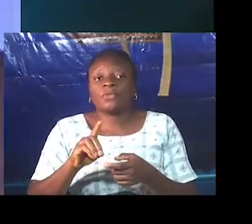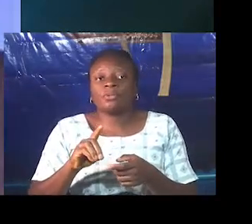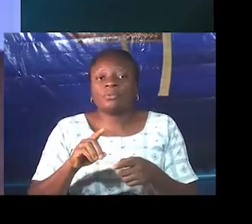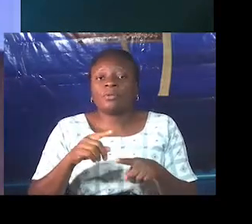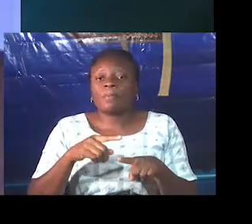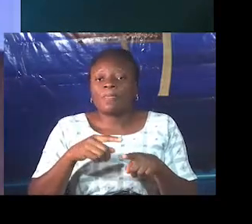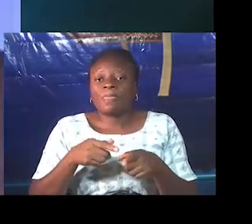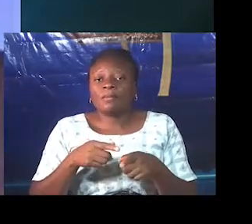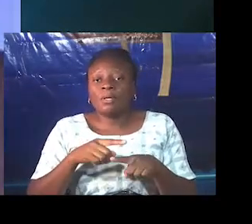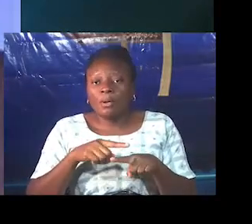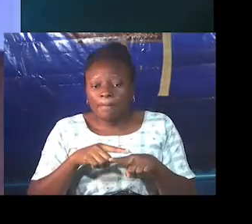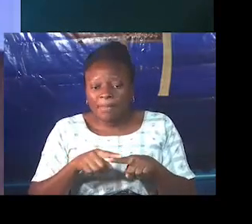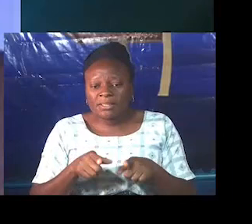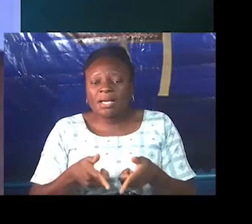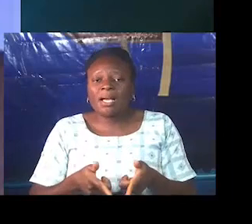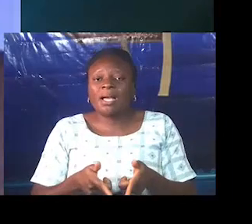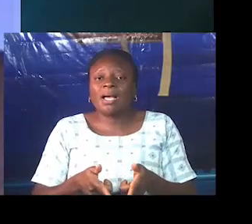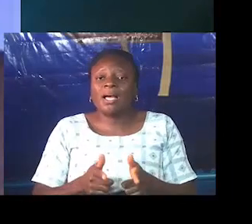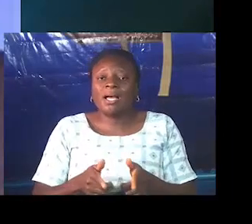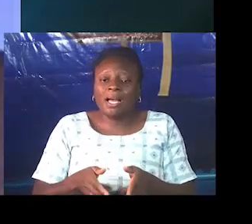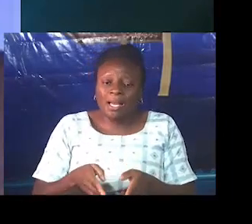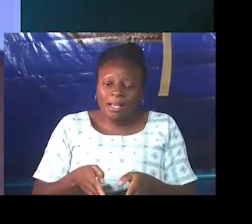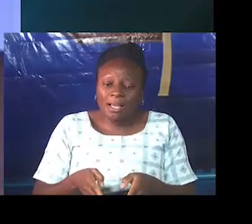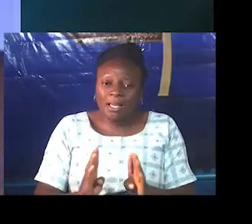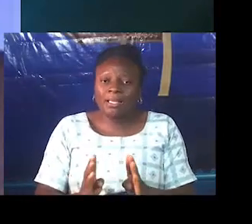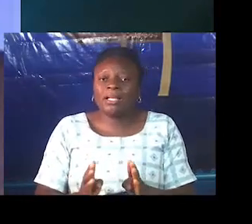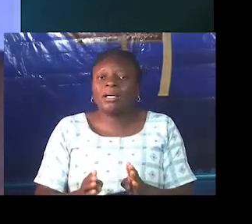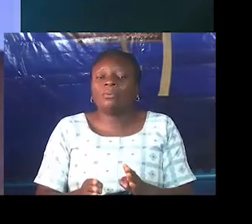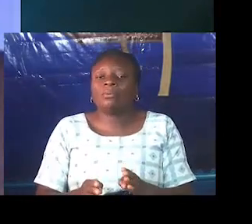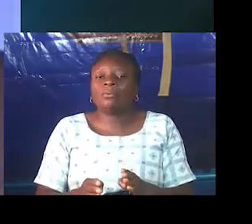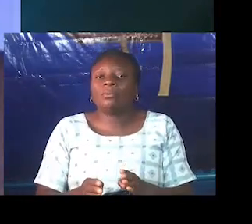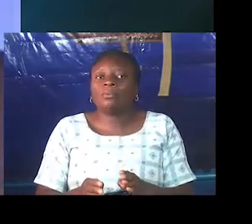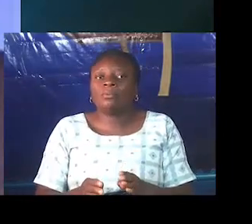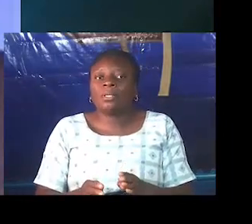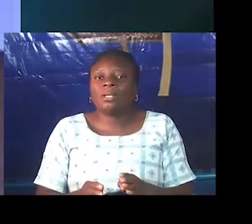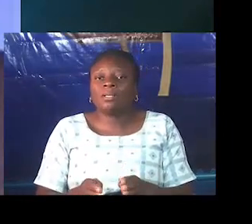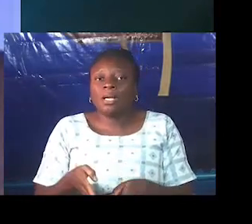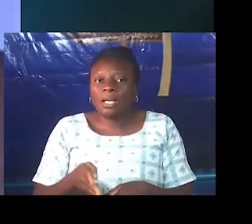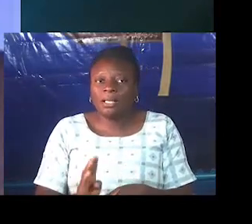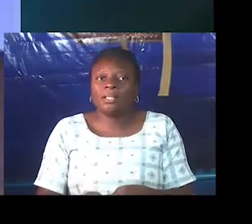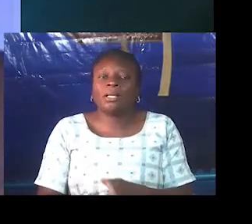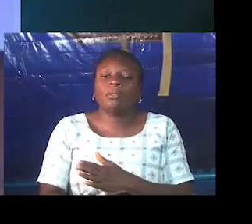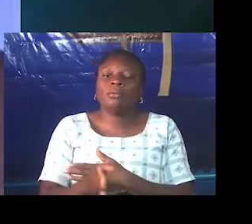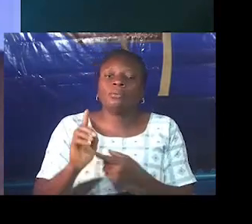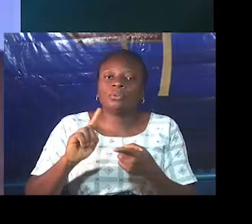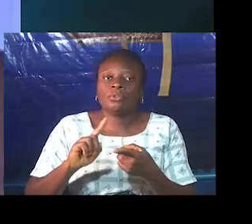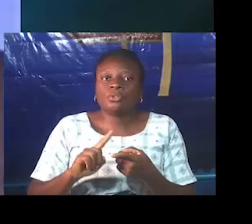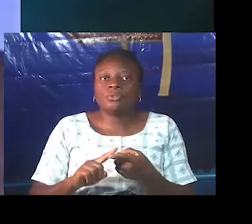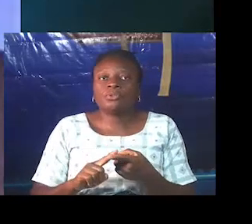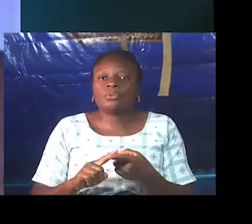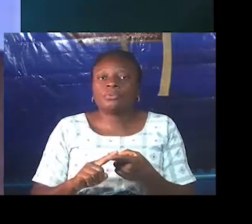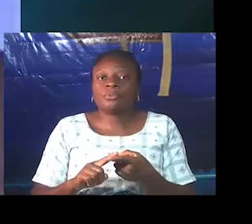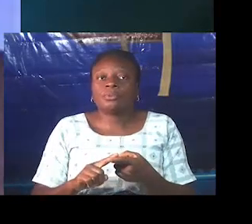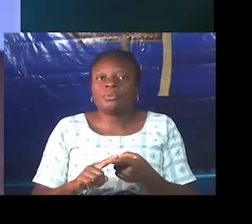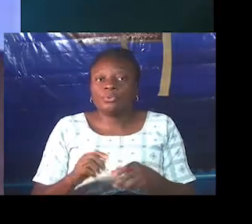will of God is good, acceptable to Him, and perfect. All right. Now